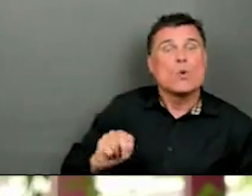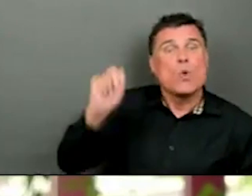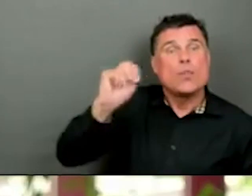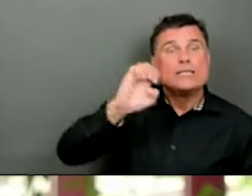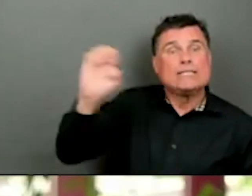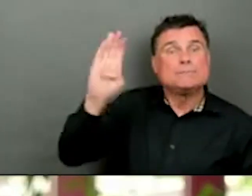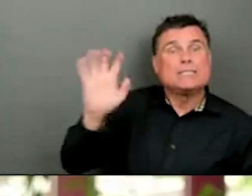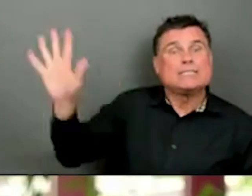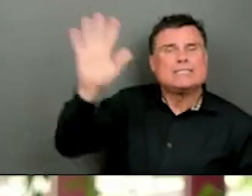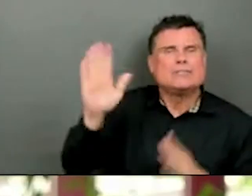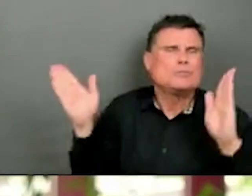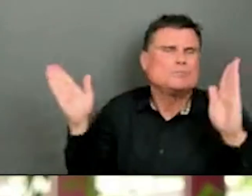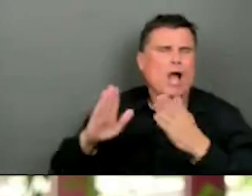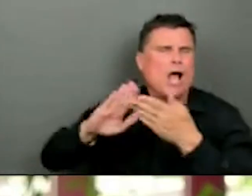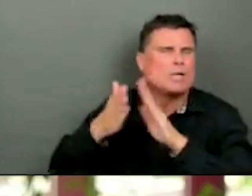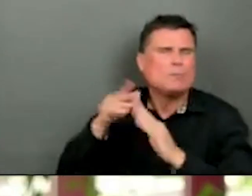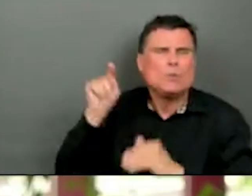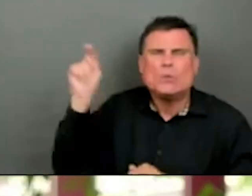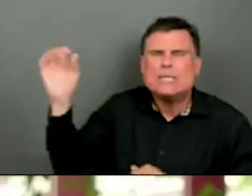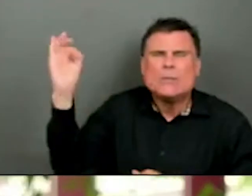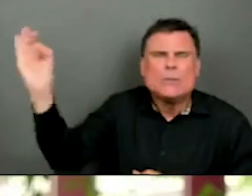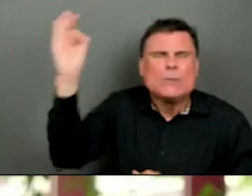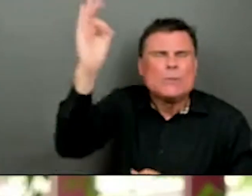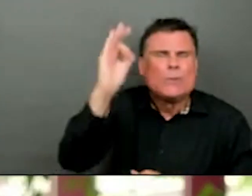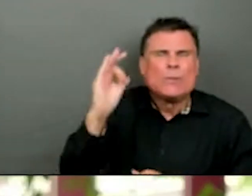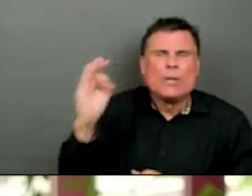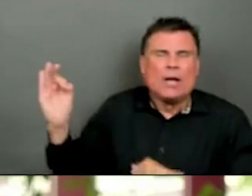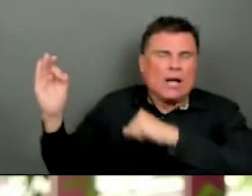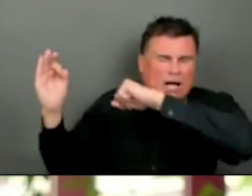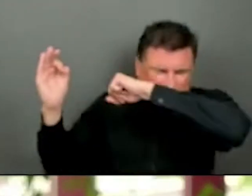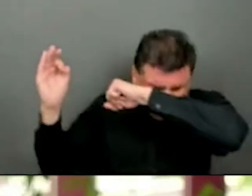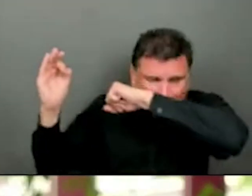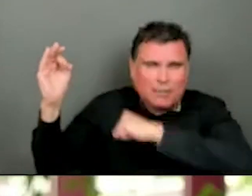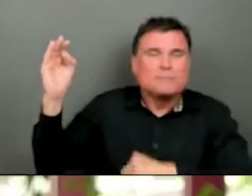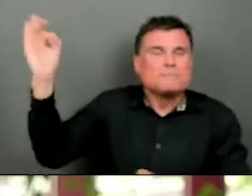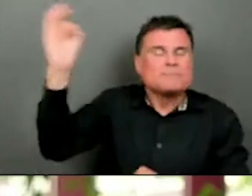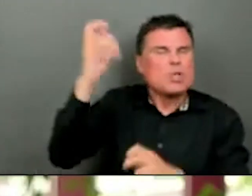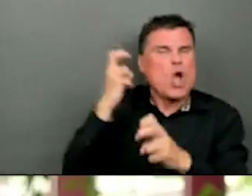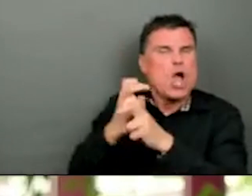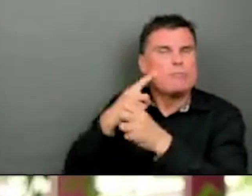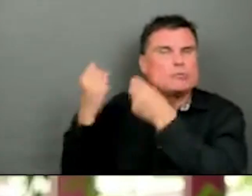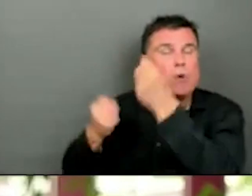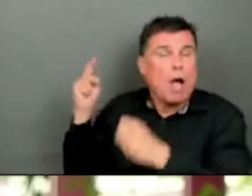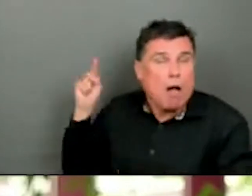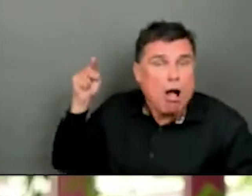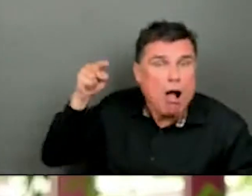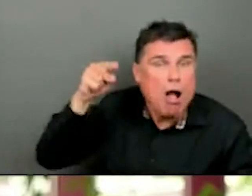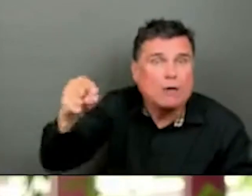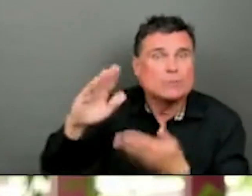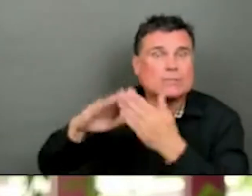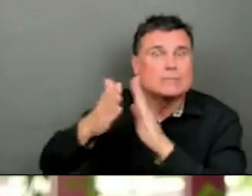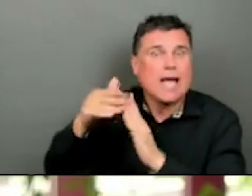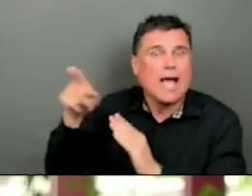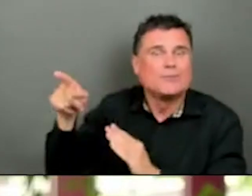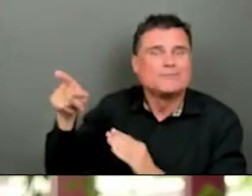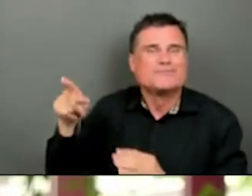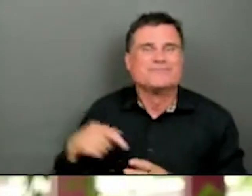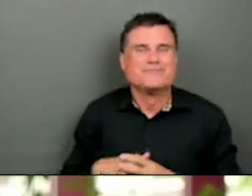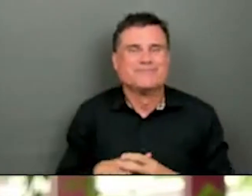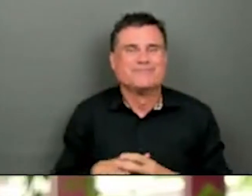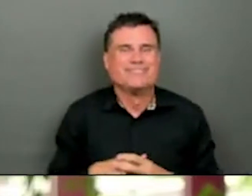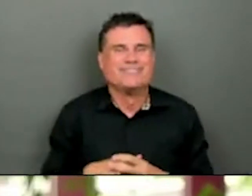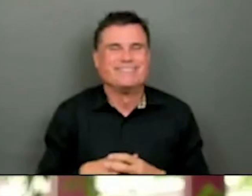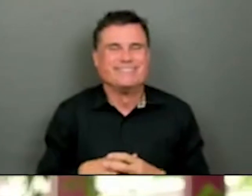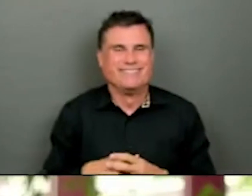in rural areas where it's more challenging for people to get into an immunization clinic. And we've had challenges